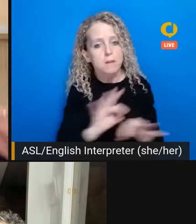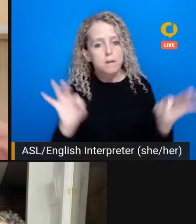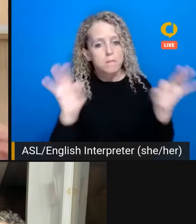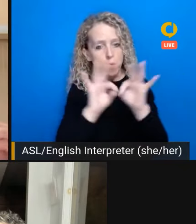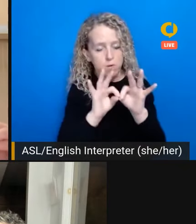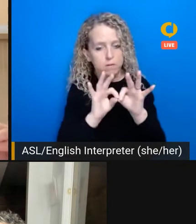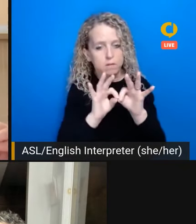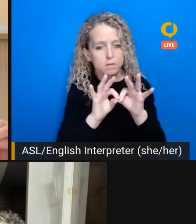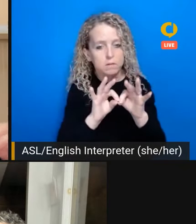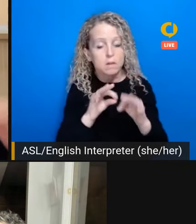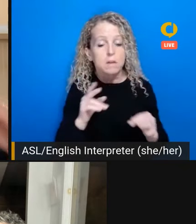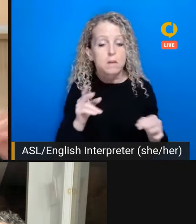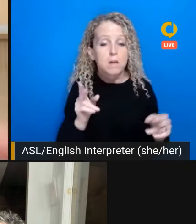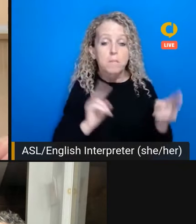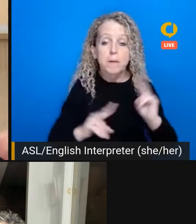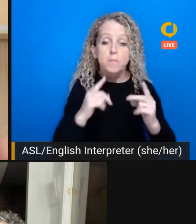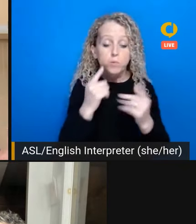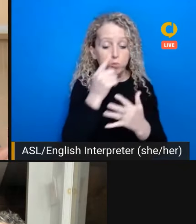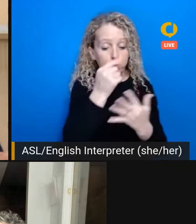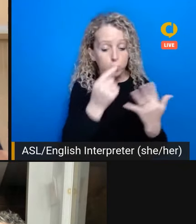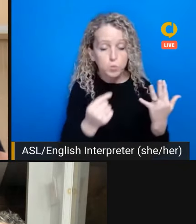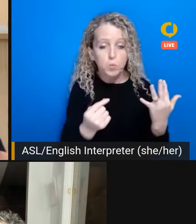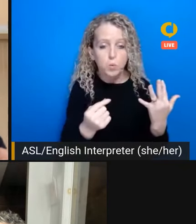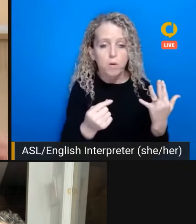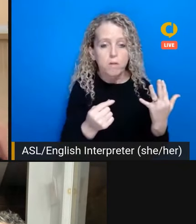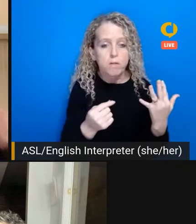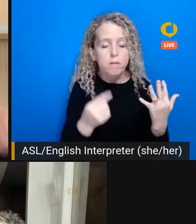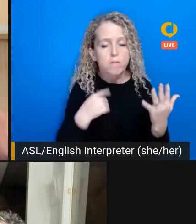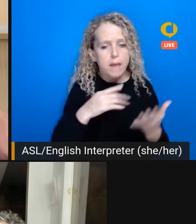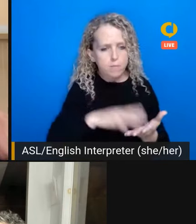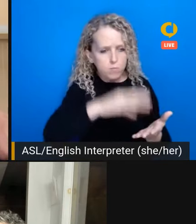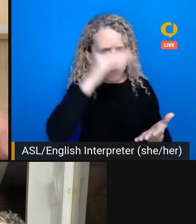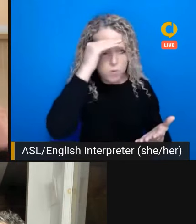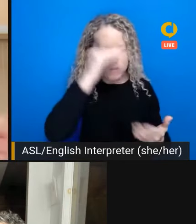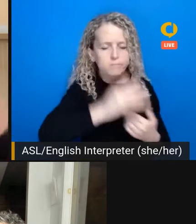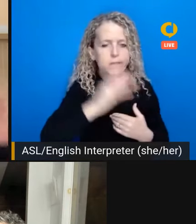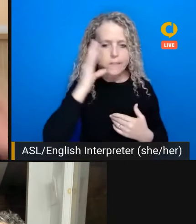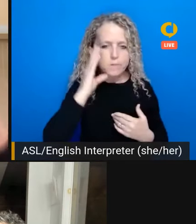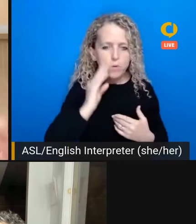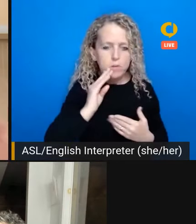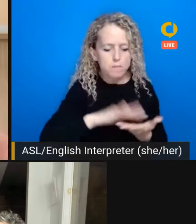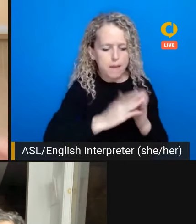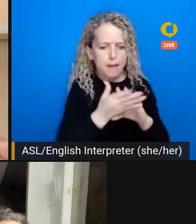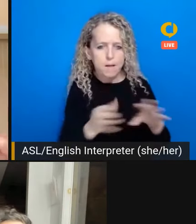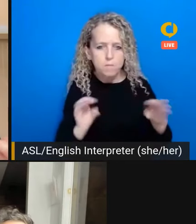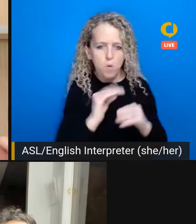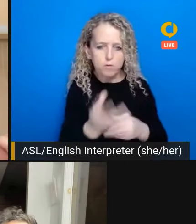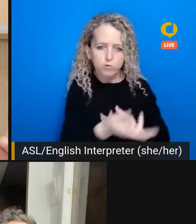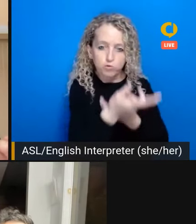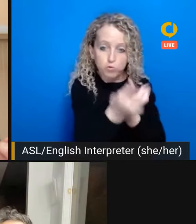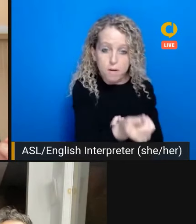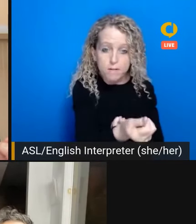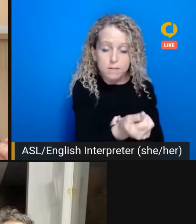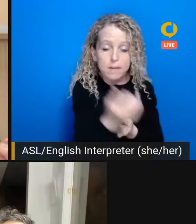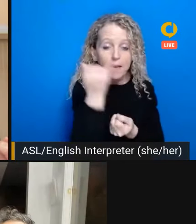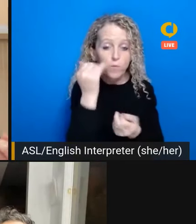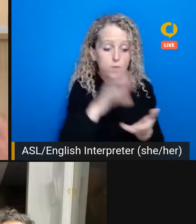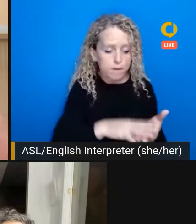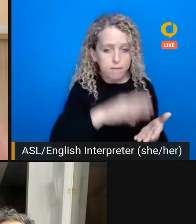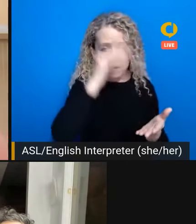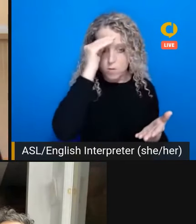experience, understanding, and at some level trust by knowing the ins and outs of what you are